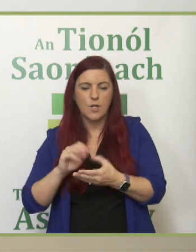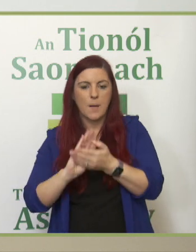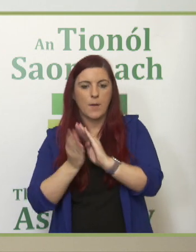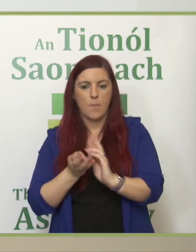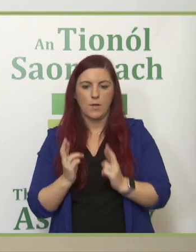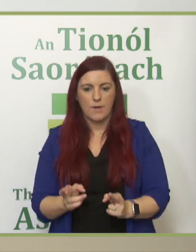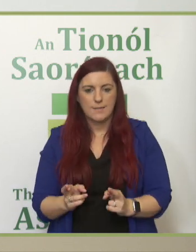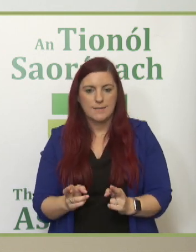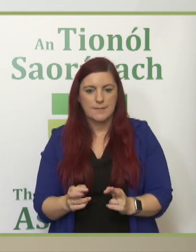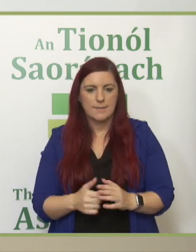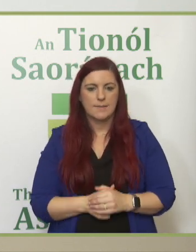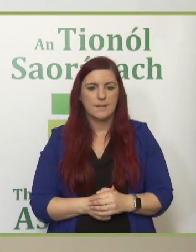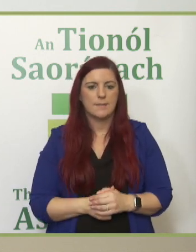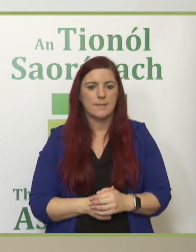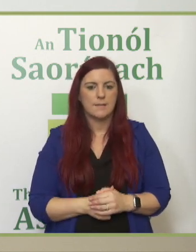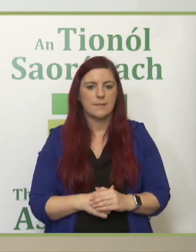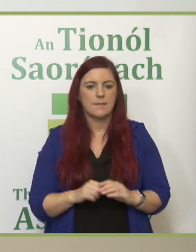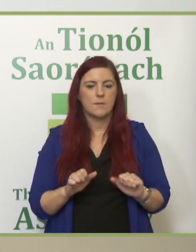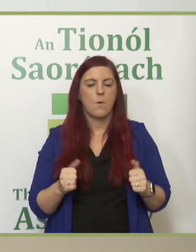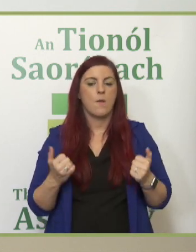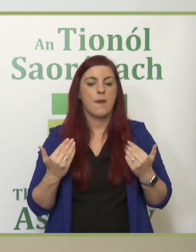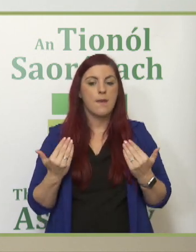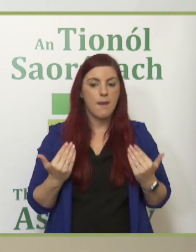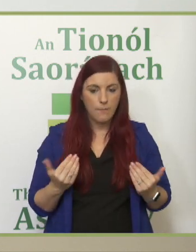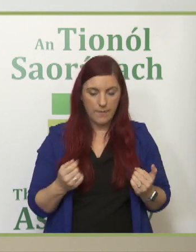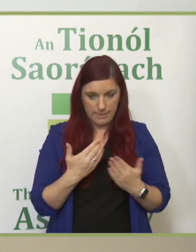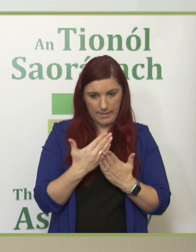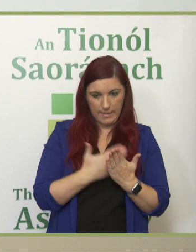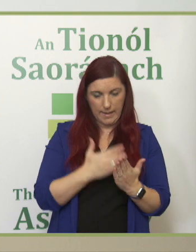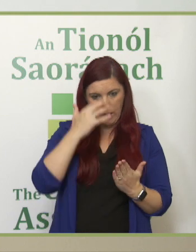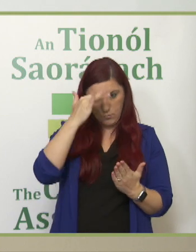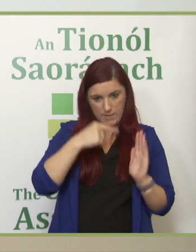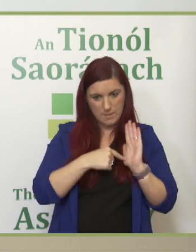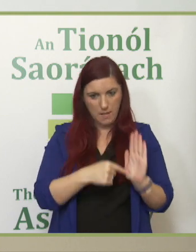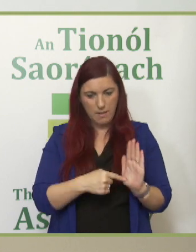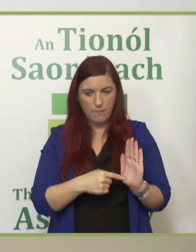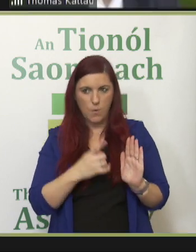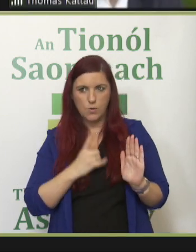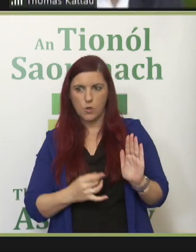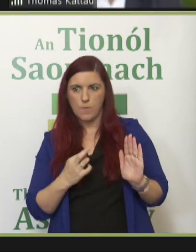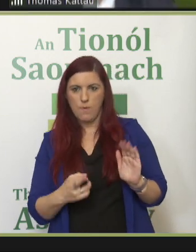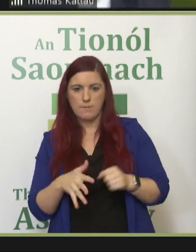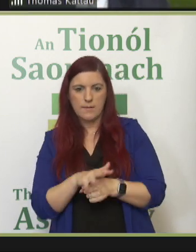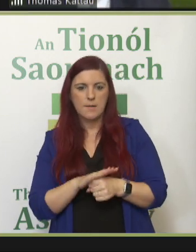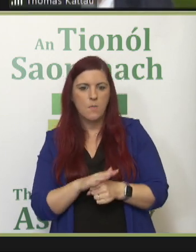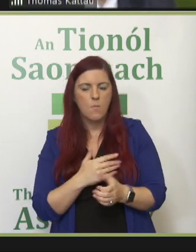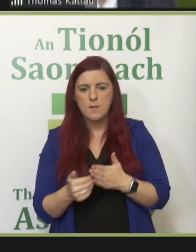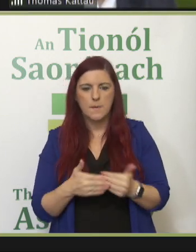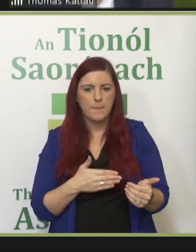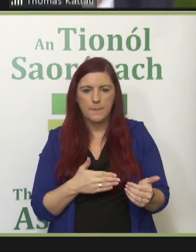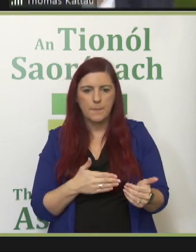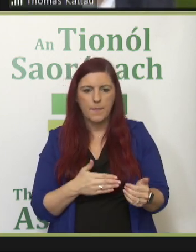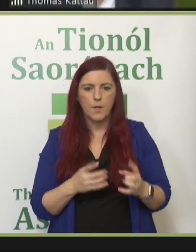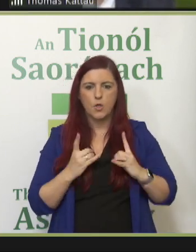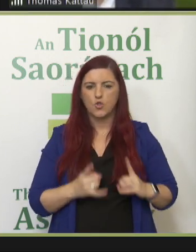process. Now, the legal principle about the human rights we're speaking about is that the human